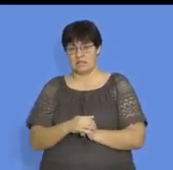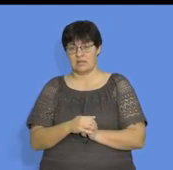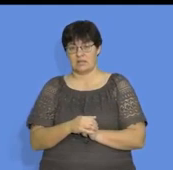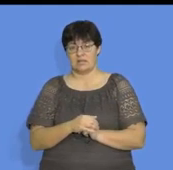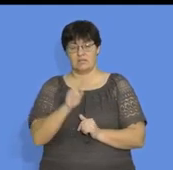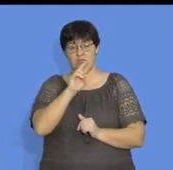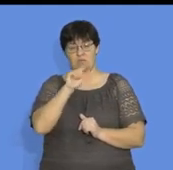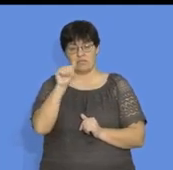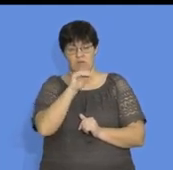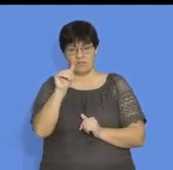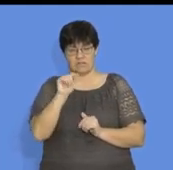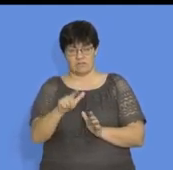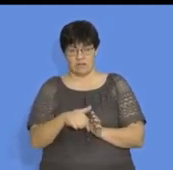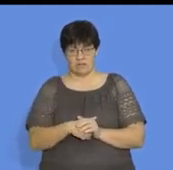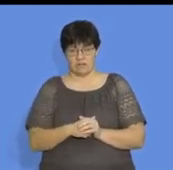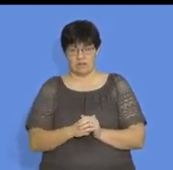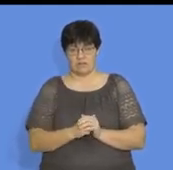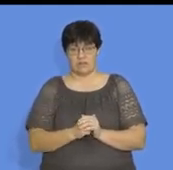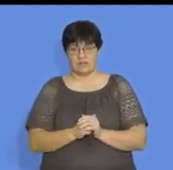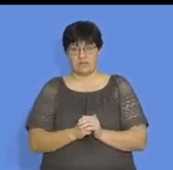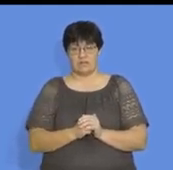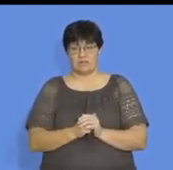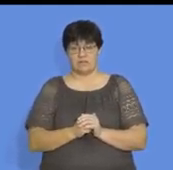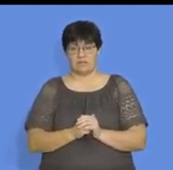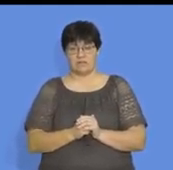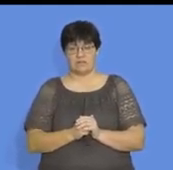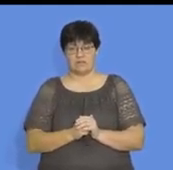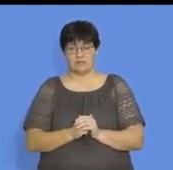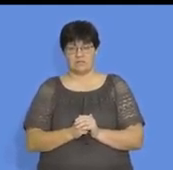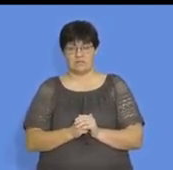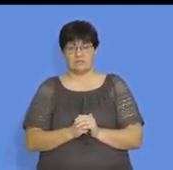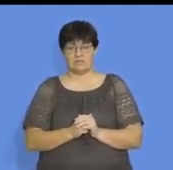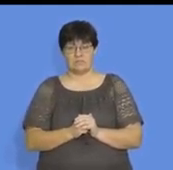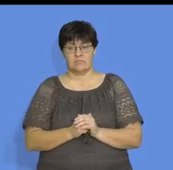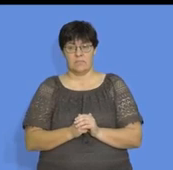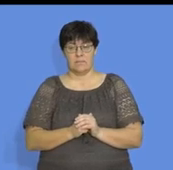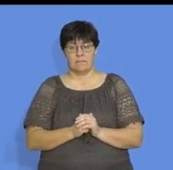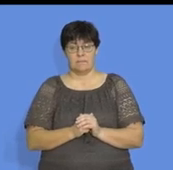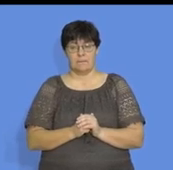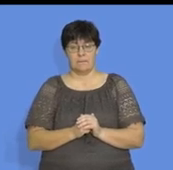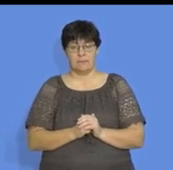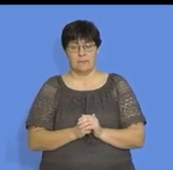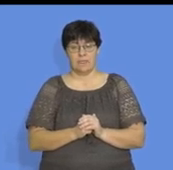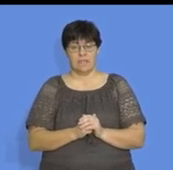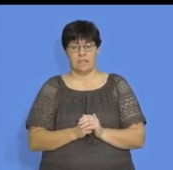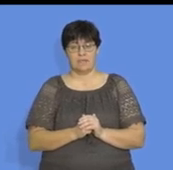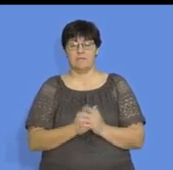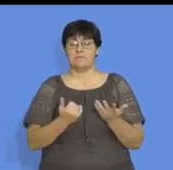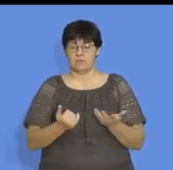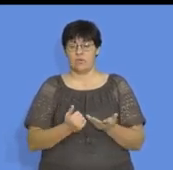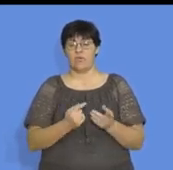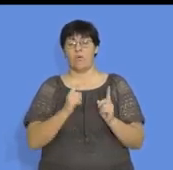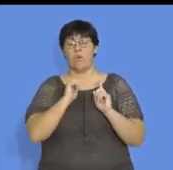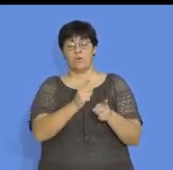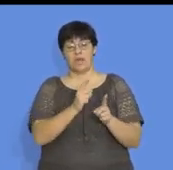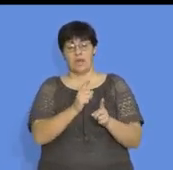me 27 over 7. So this will be 27 over 7. Now, so my ordered pair